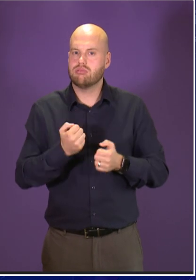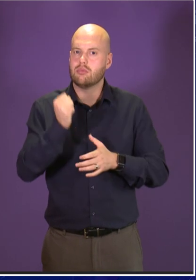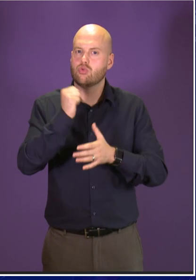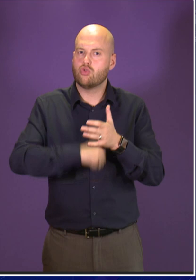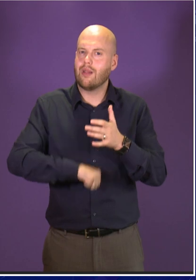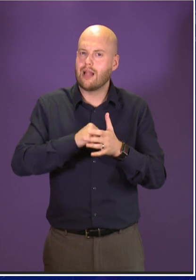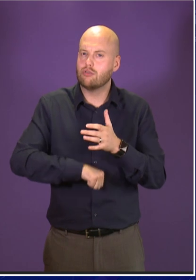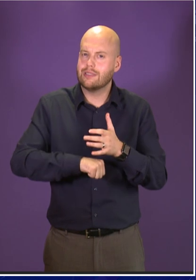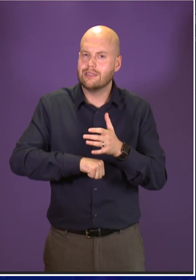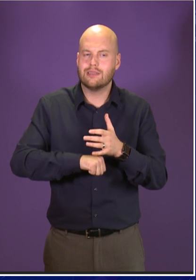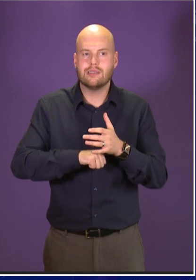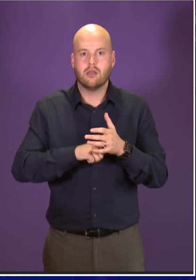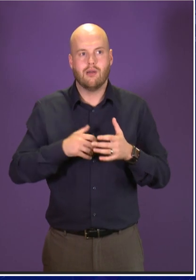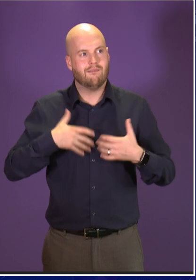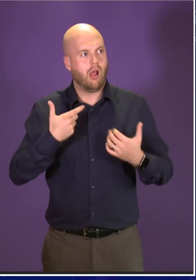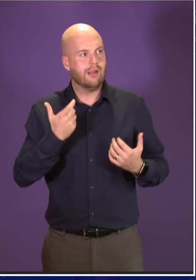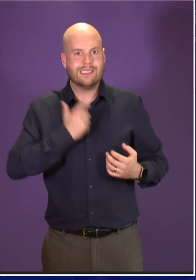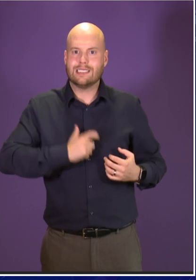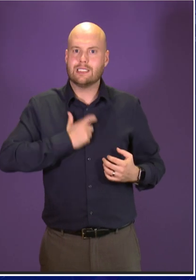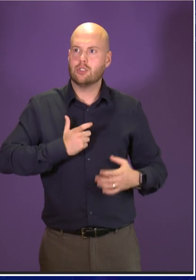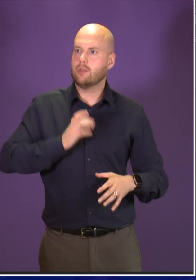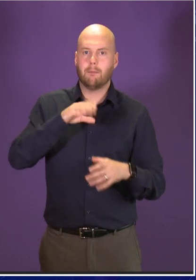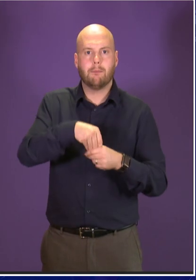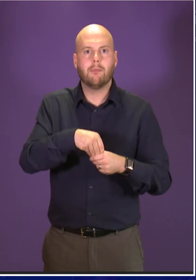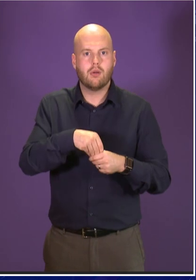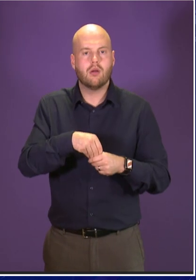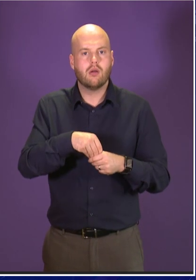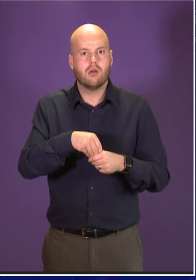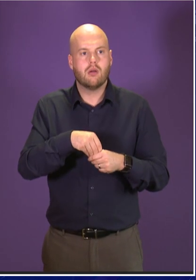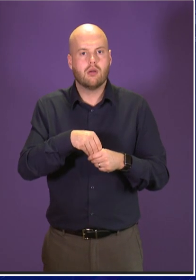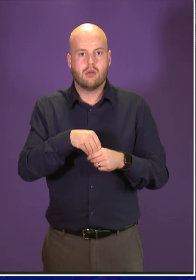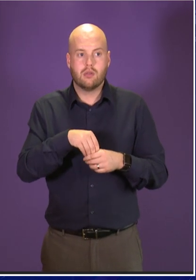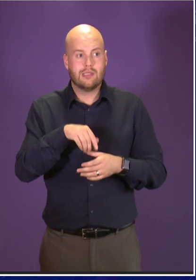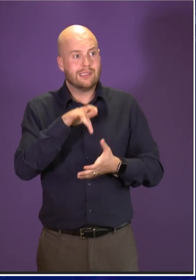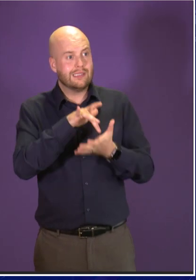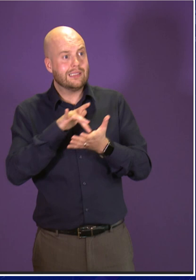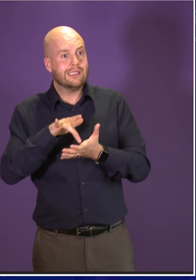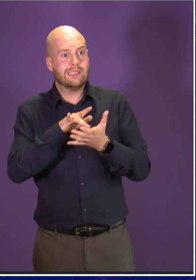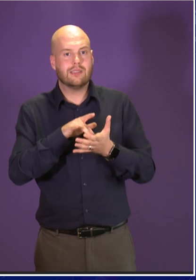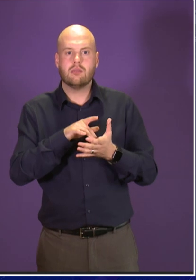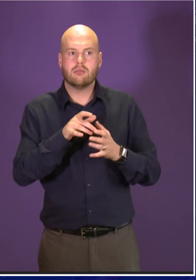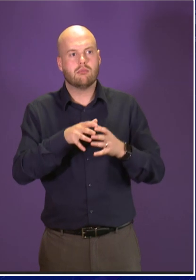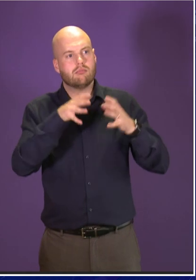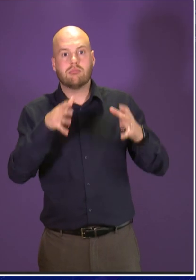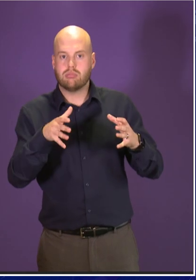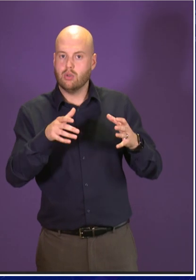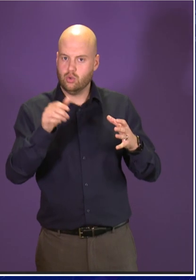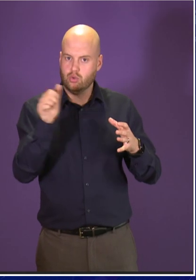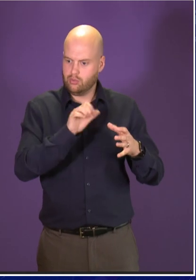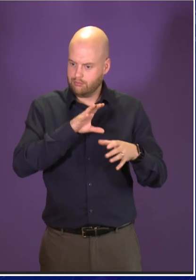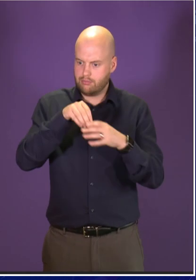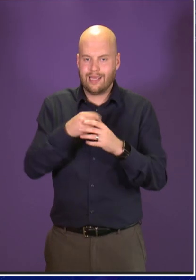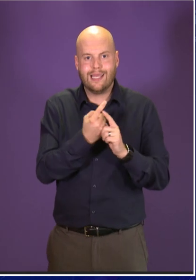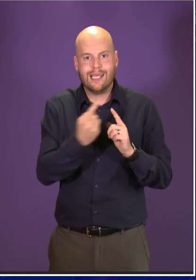active citizenship. Cities that seek the appropriate scale for each project or activities